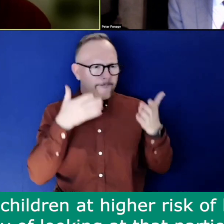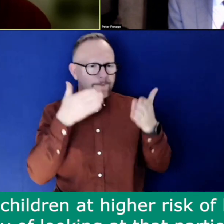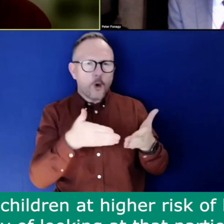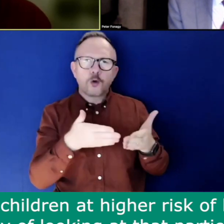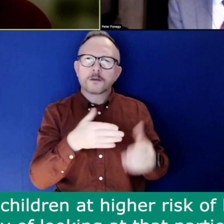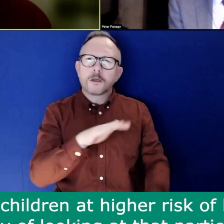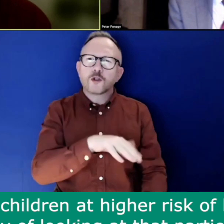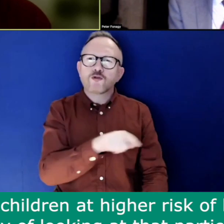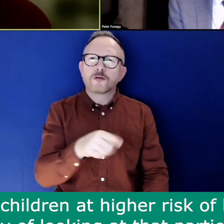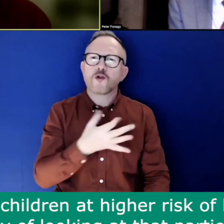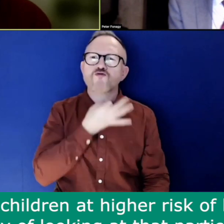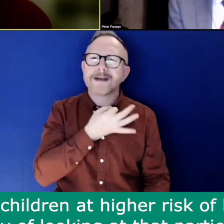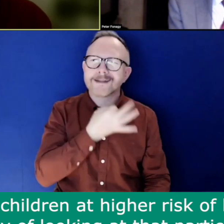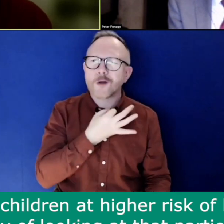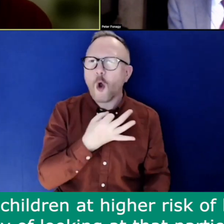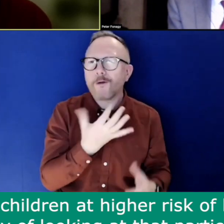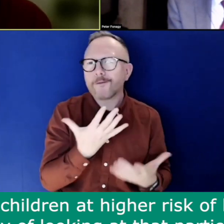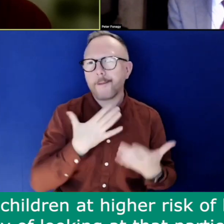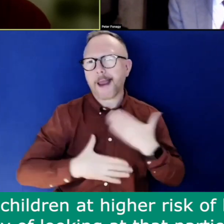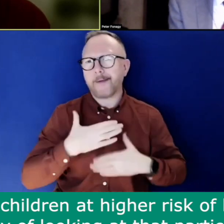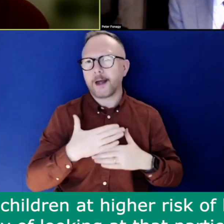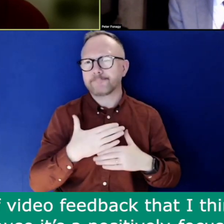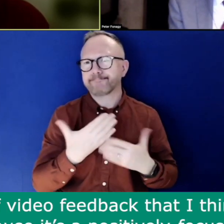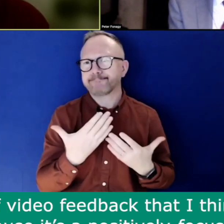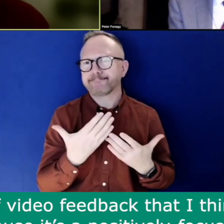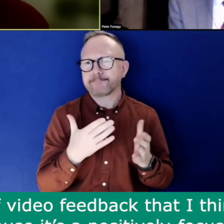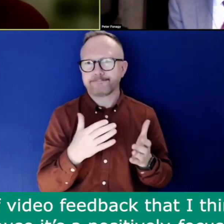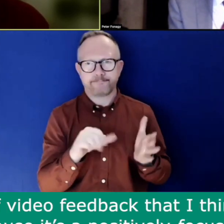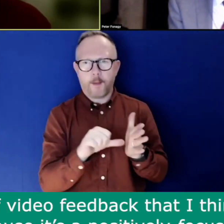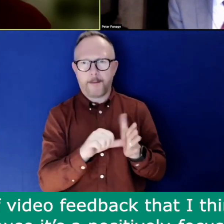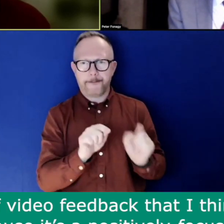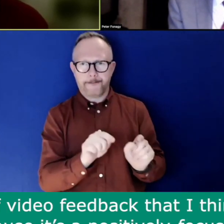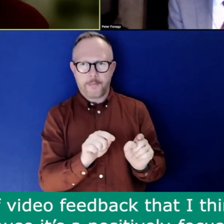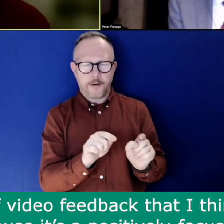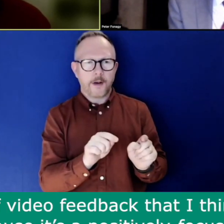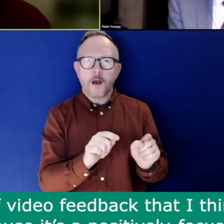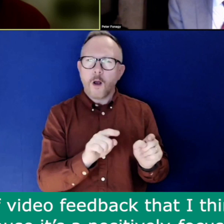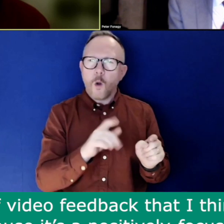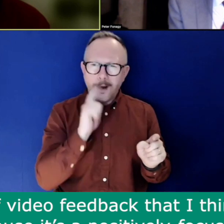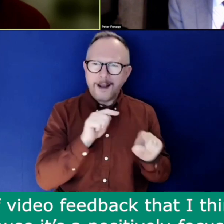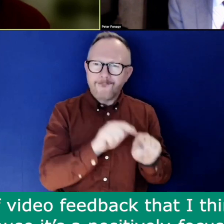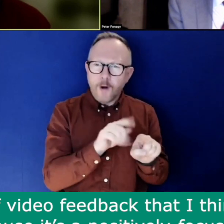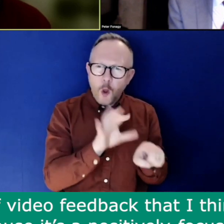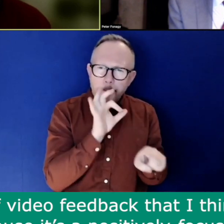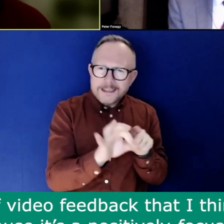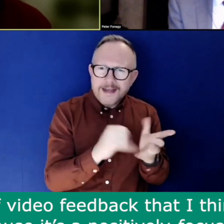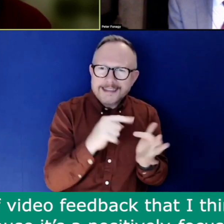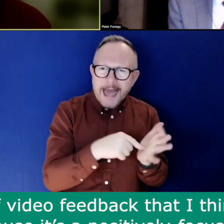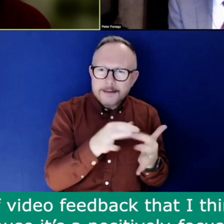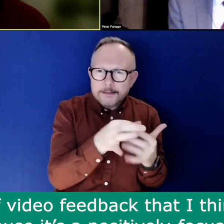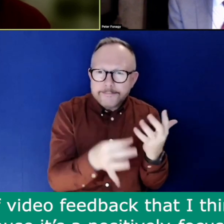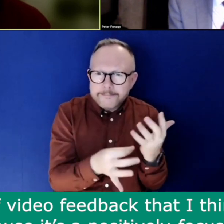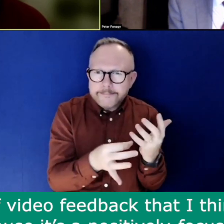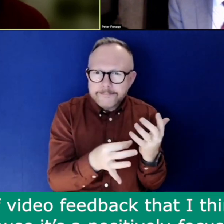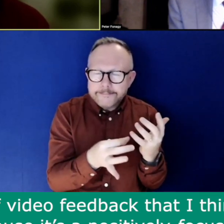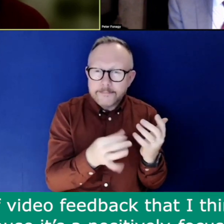partly because that's a way of looking at that particular set of problems. But there are elements of video feedback that I think could be helpful for